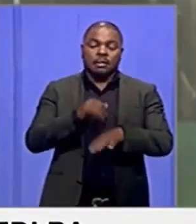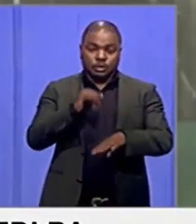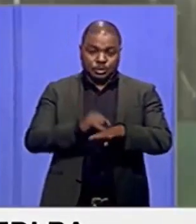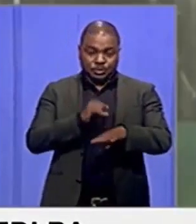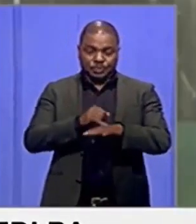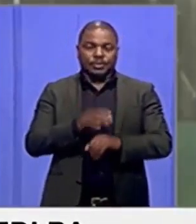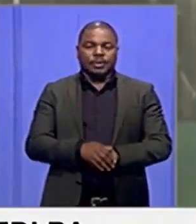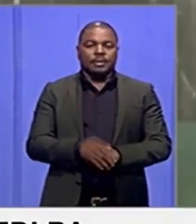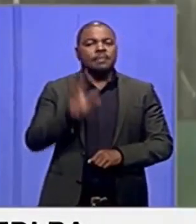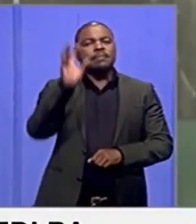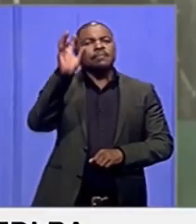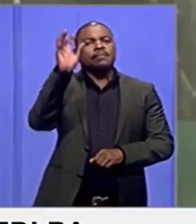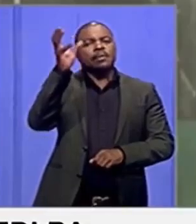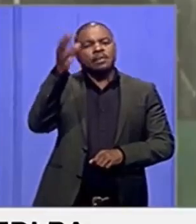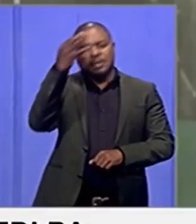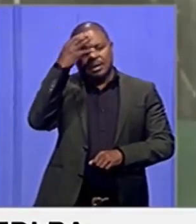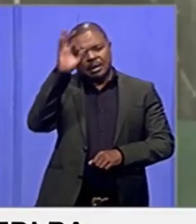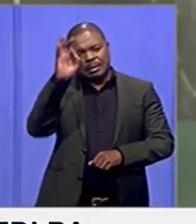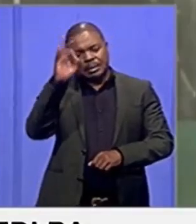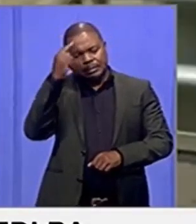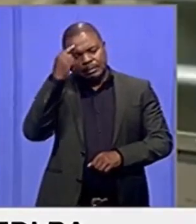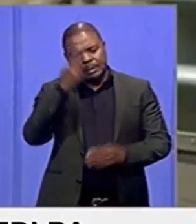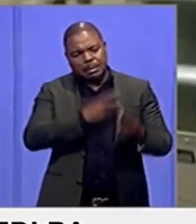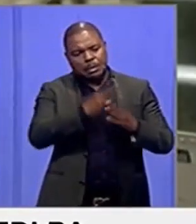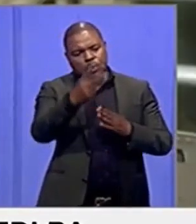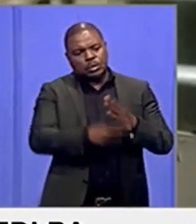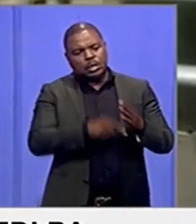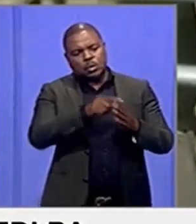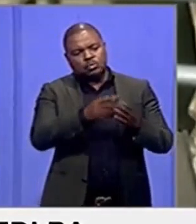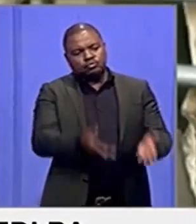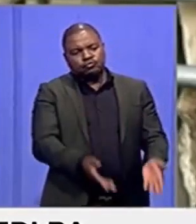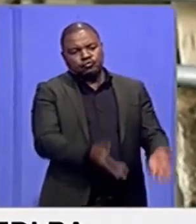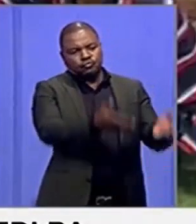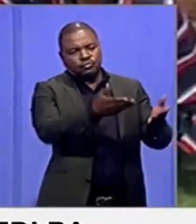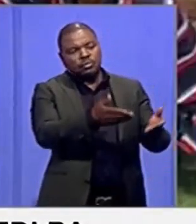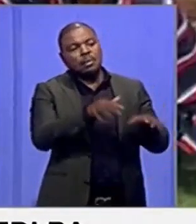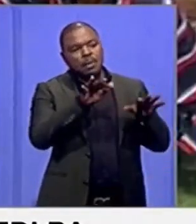mmuso wa Free State o ile wa qetella o nehetse projeke ena ho beng ba yona ba